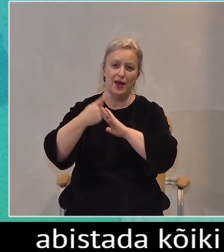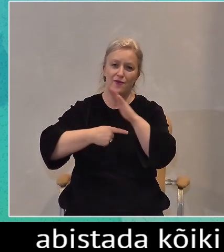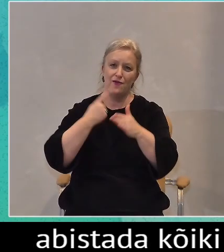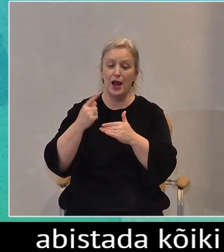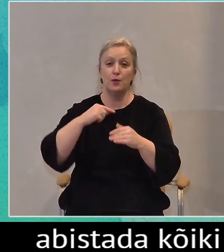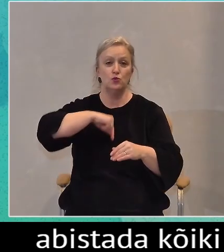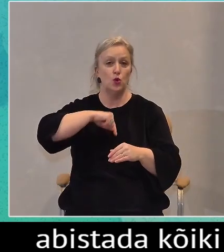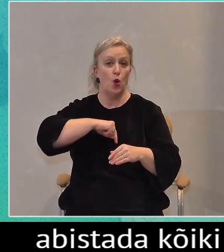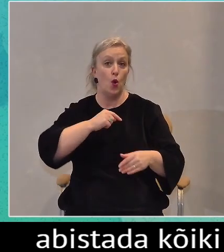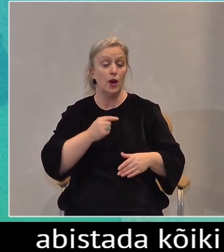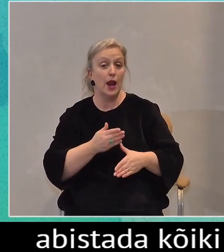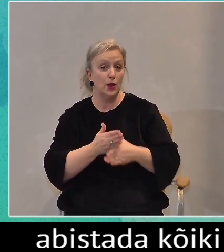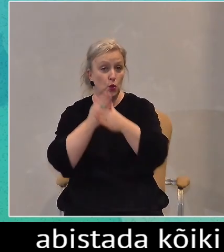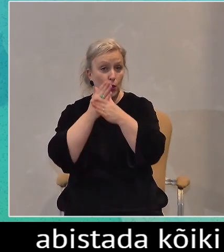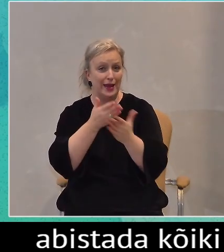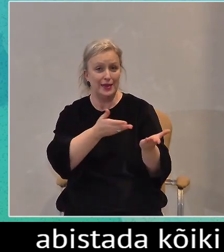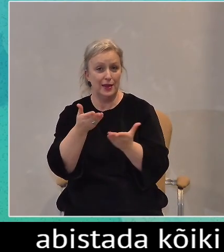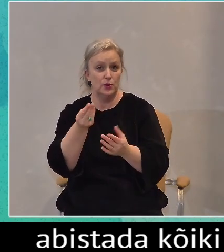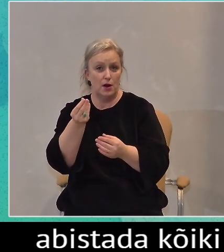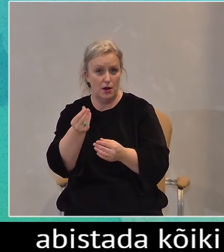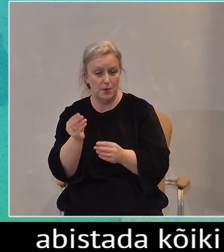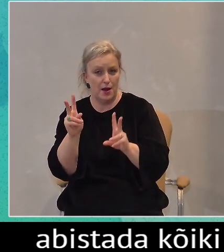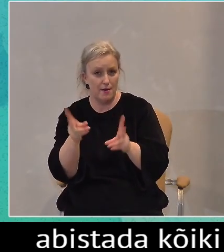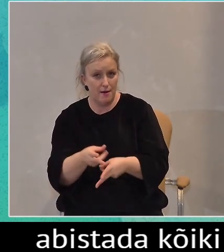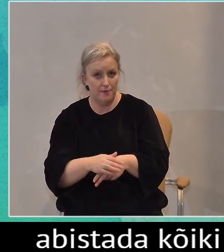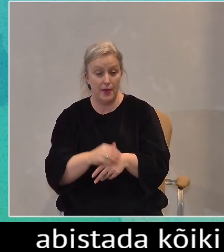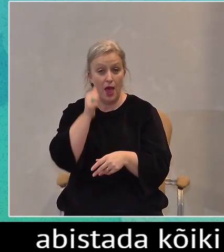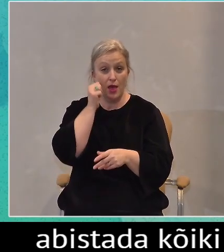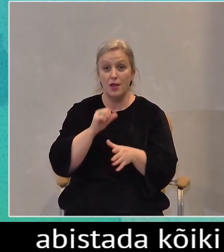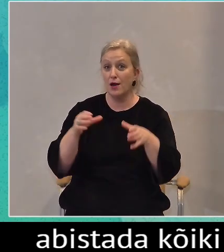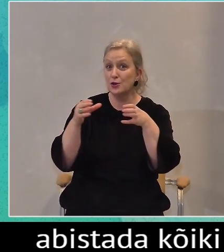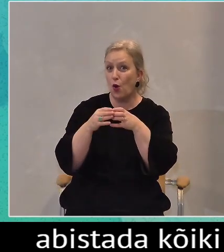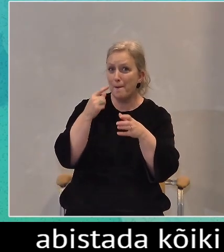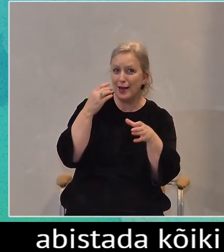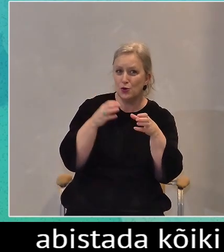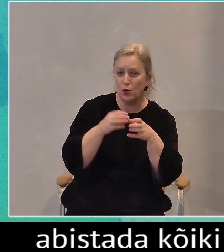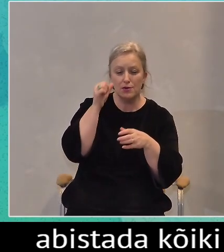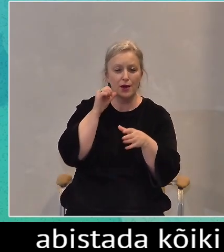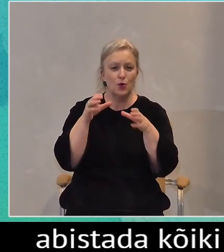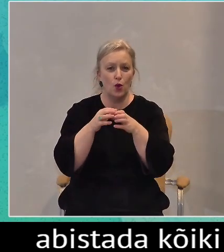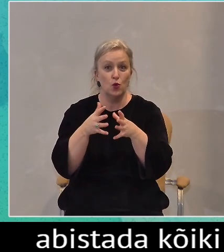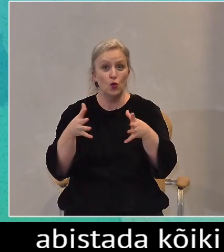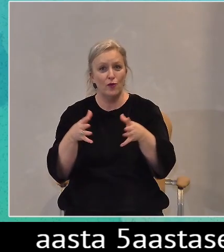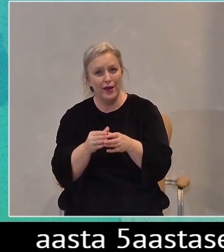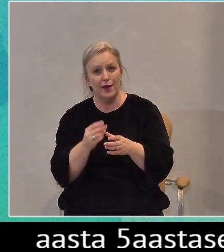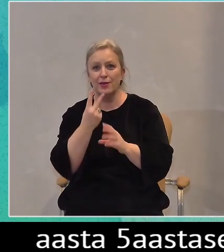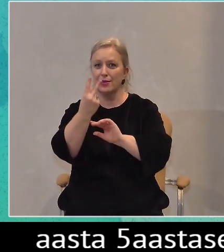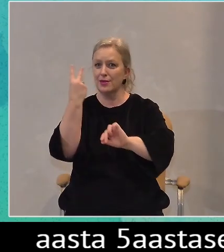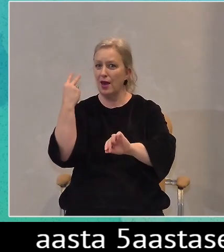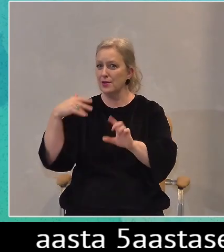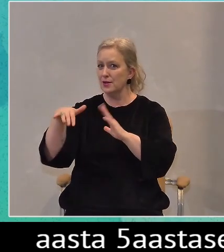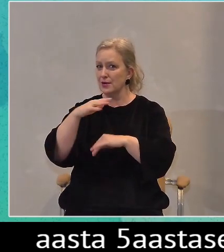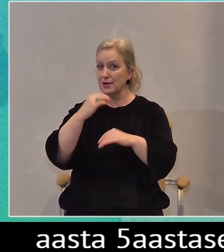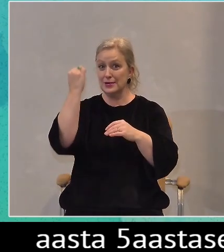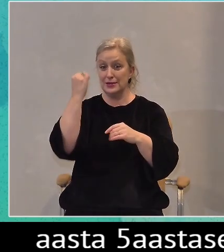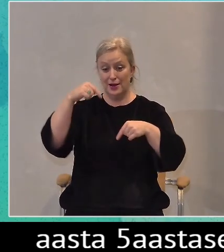They founded our website as well as psychological support service. Here's our team. Whether